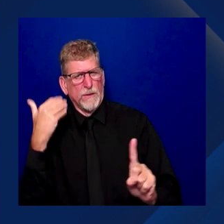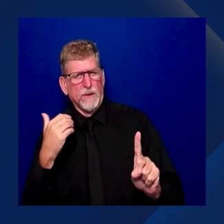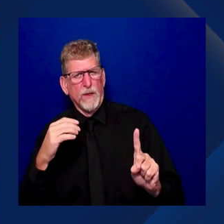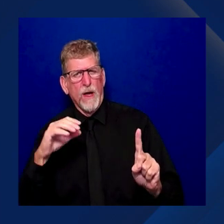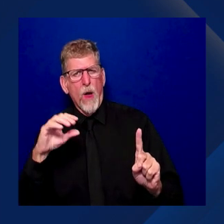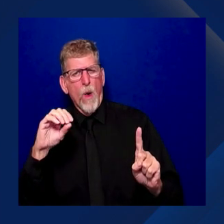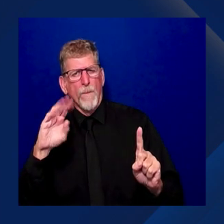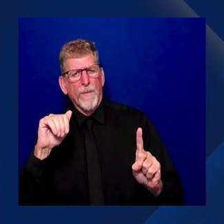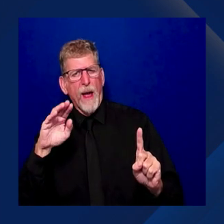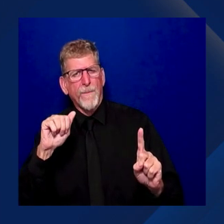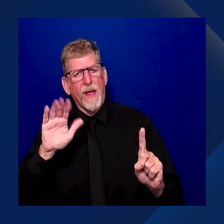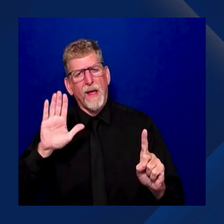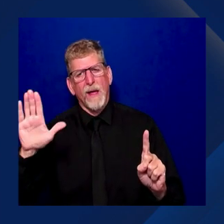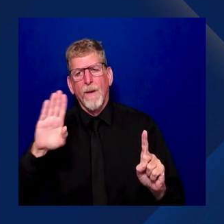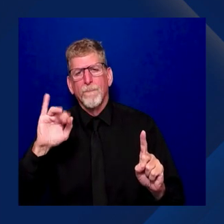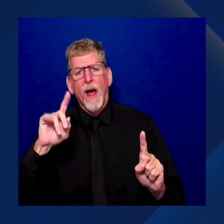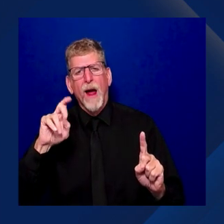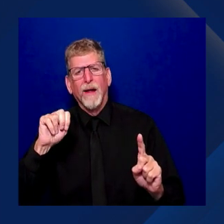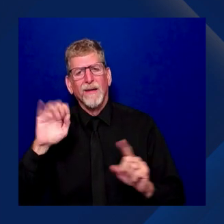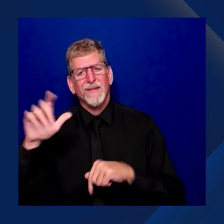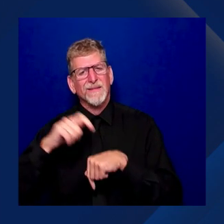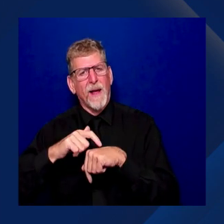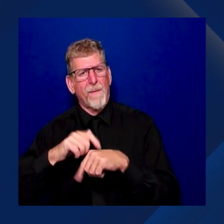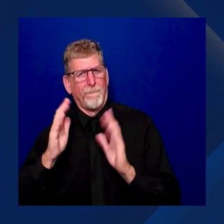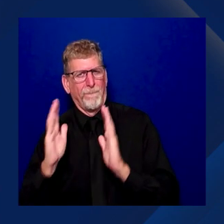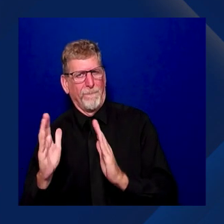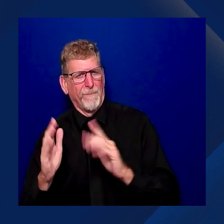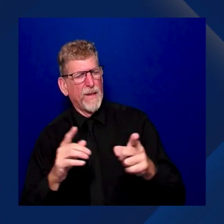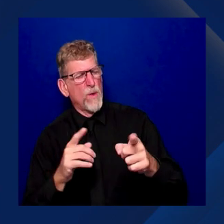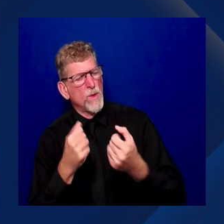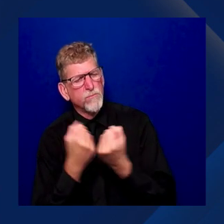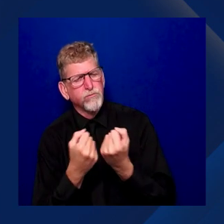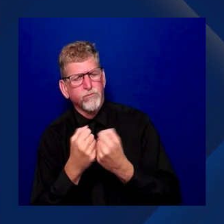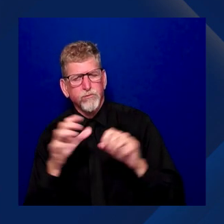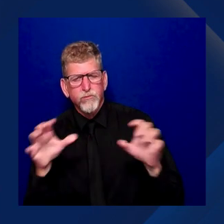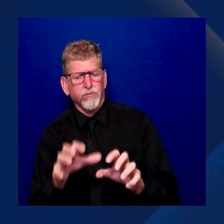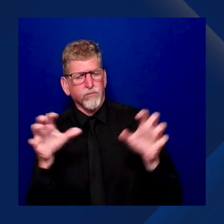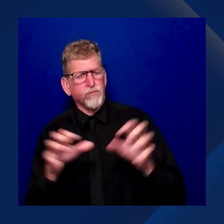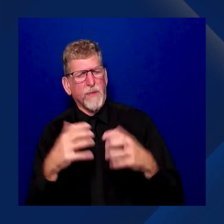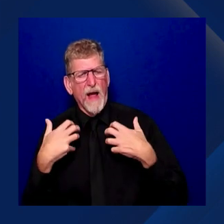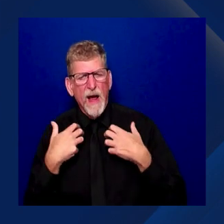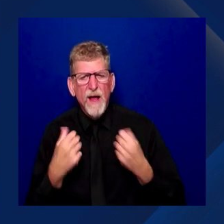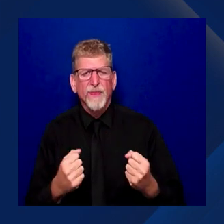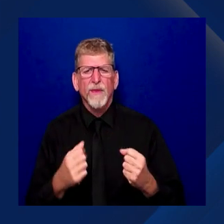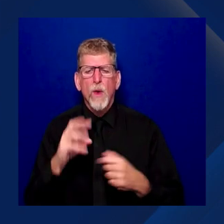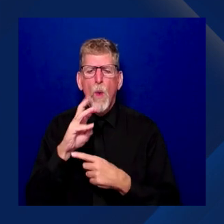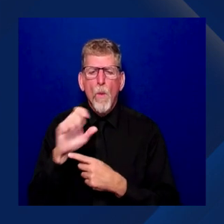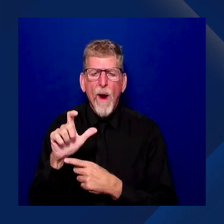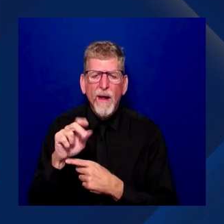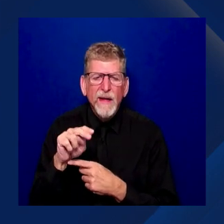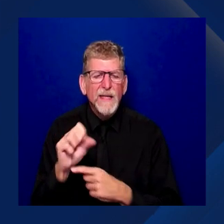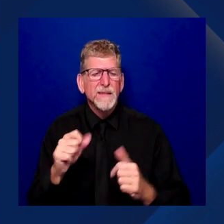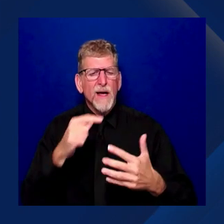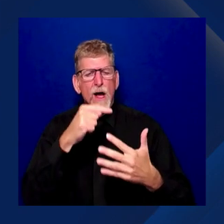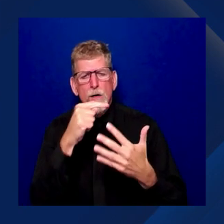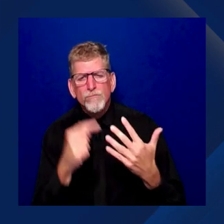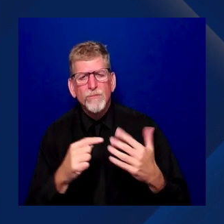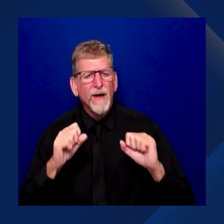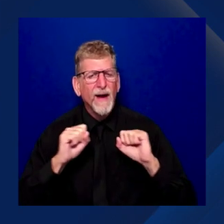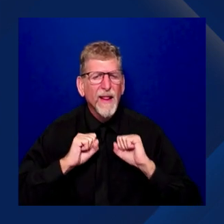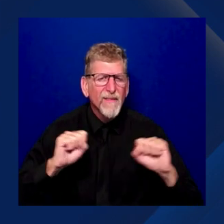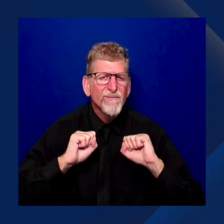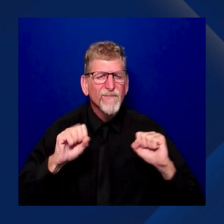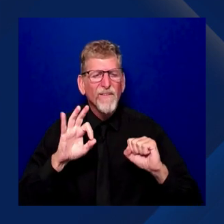an advocate for health and wellness and fitness. Mm-hmm. And in that way, you really were, again, such an